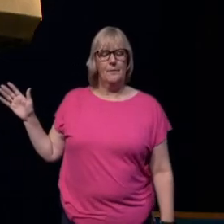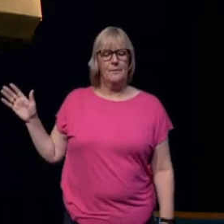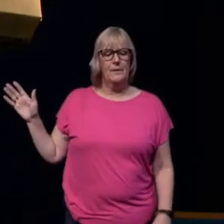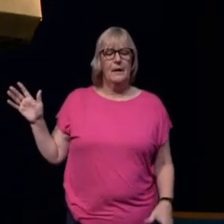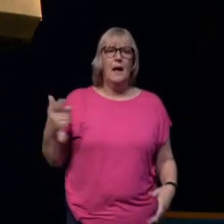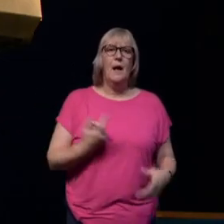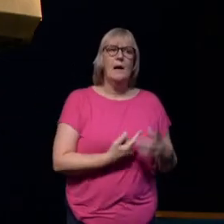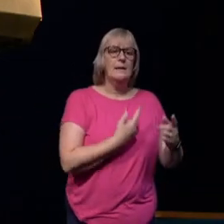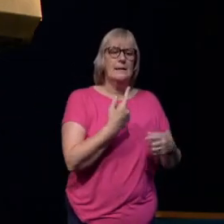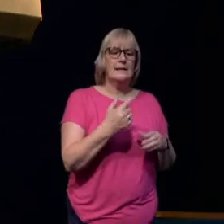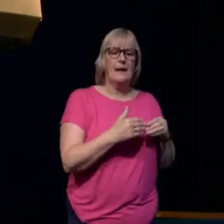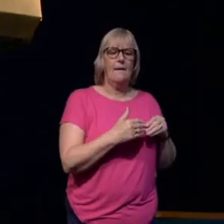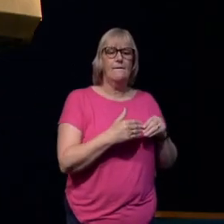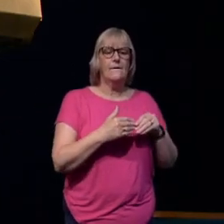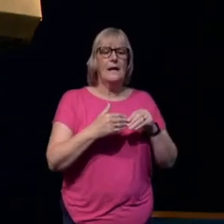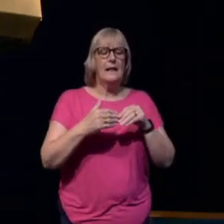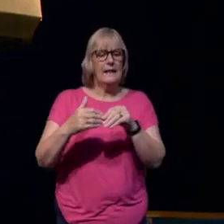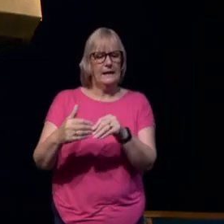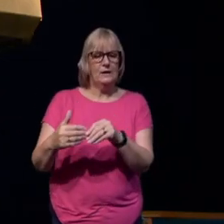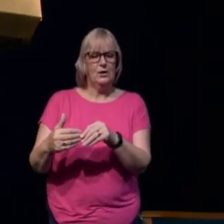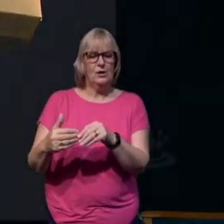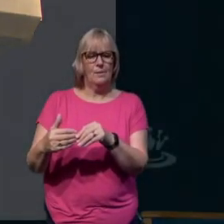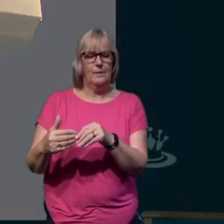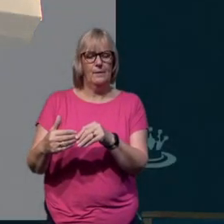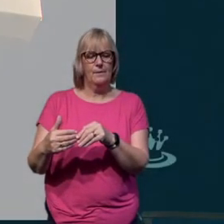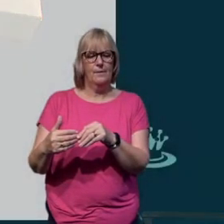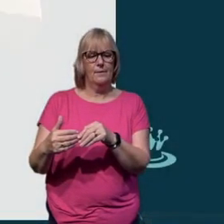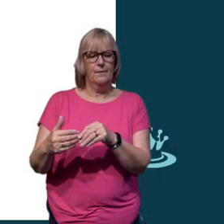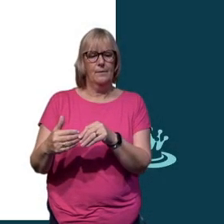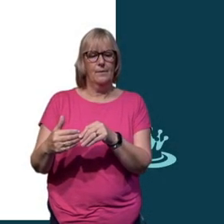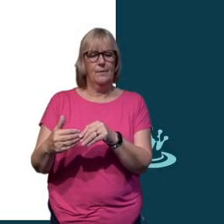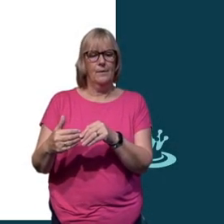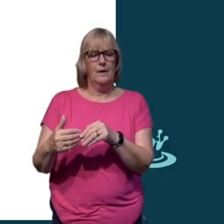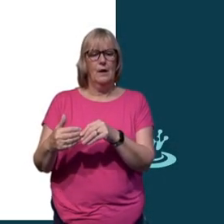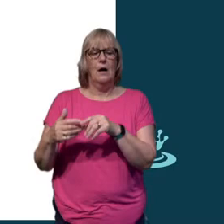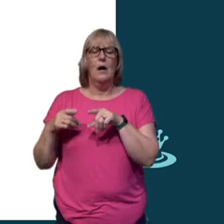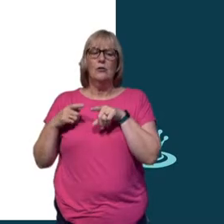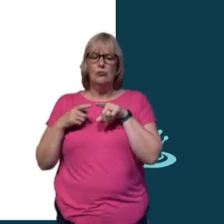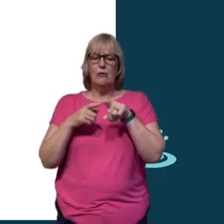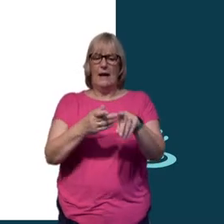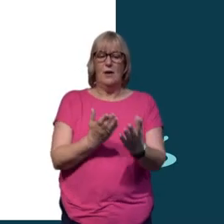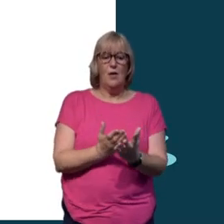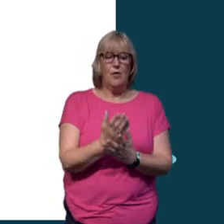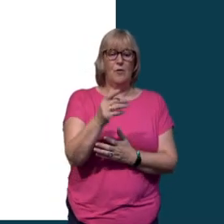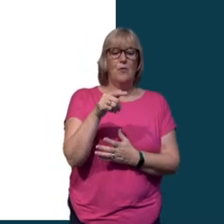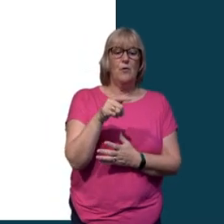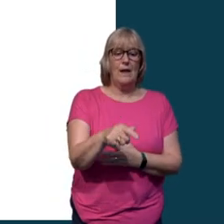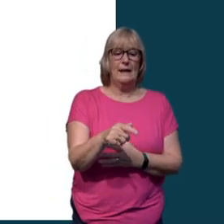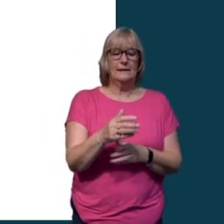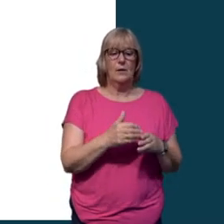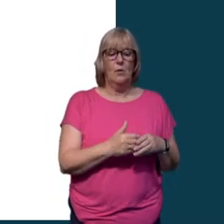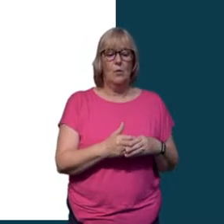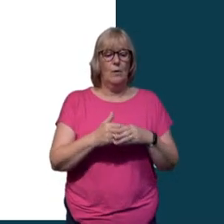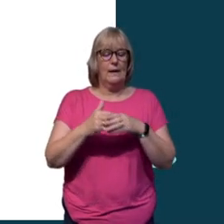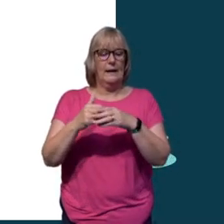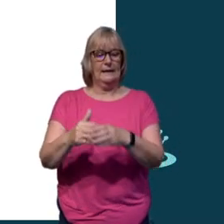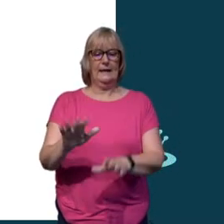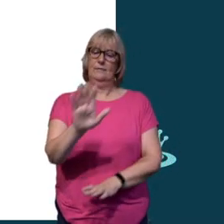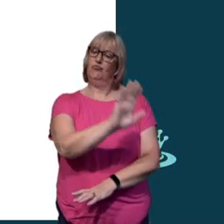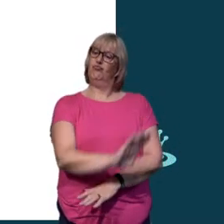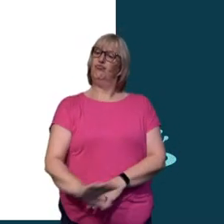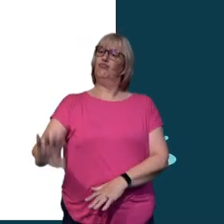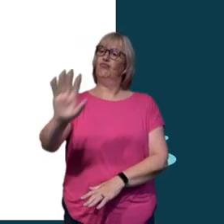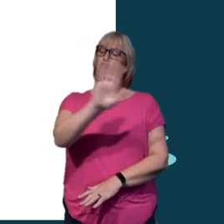So how do we then try and lead ourselves in the midst of this? What do we then do? Well, here's a little